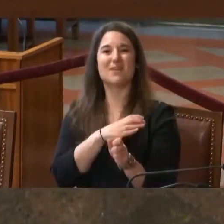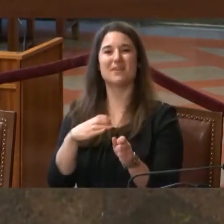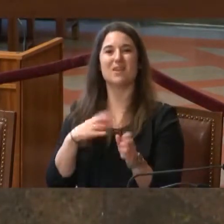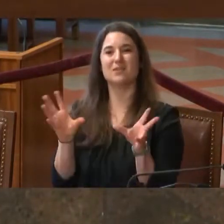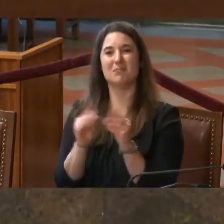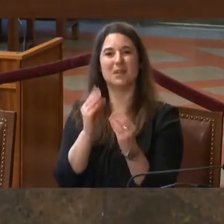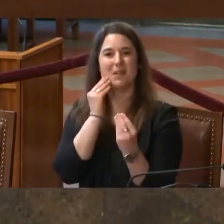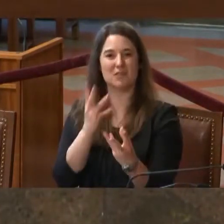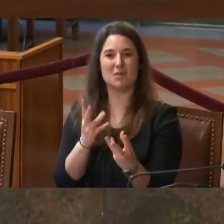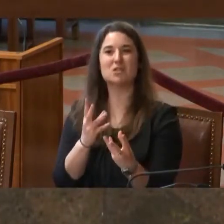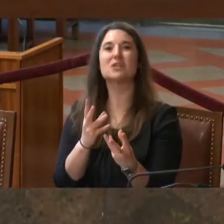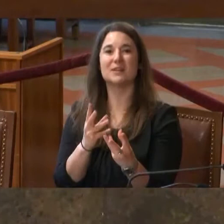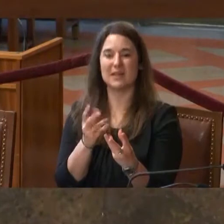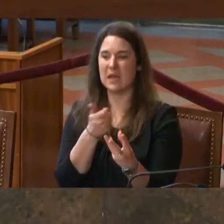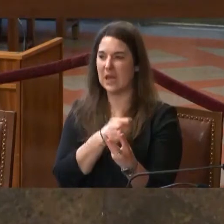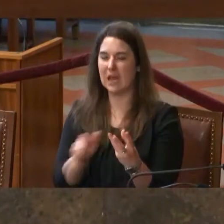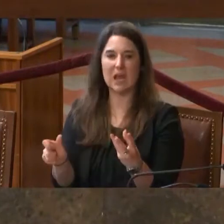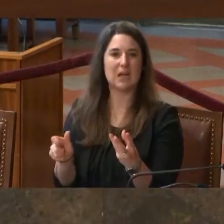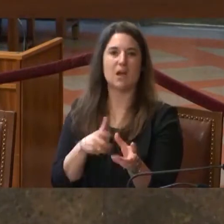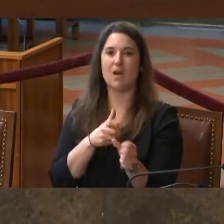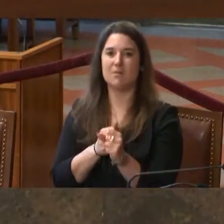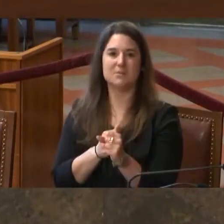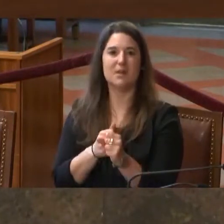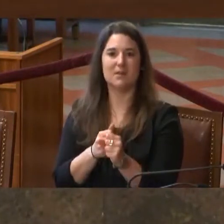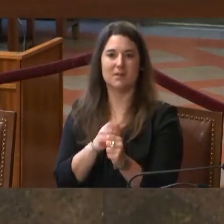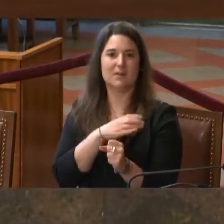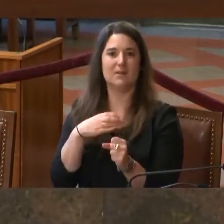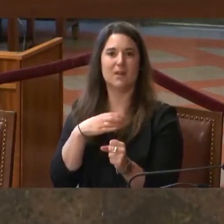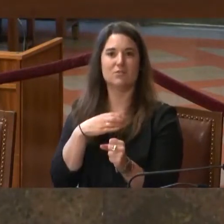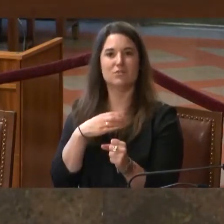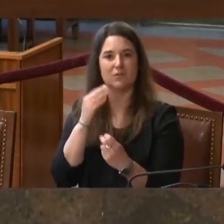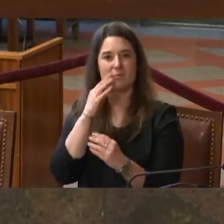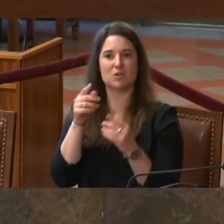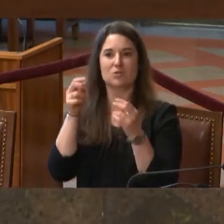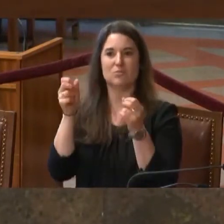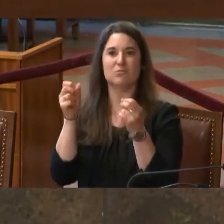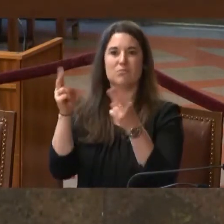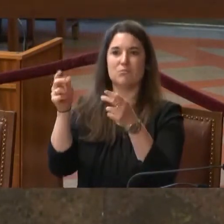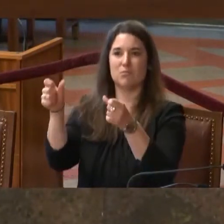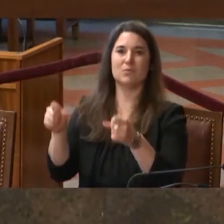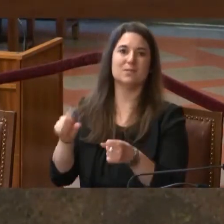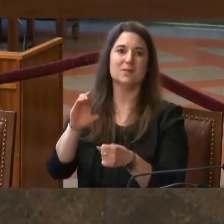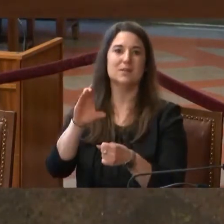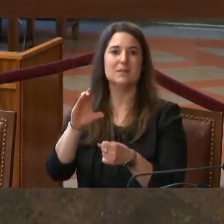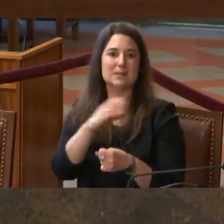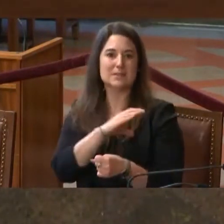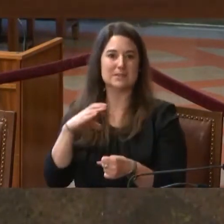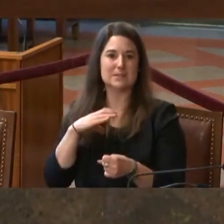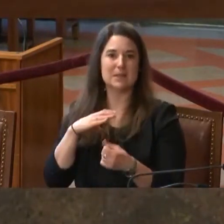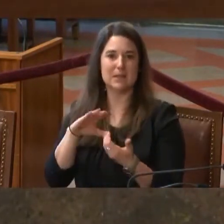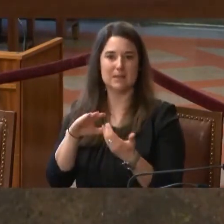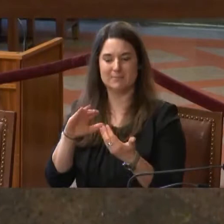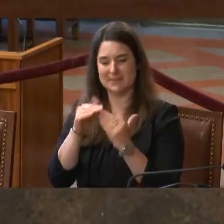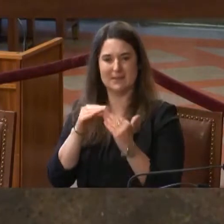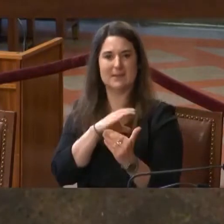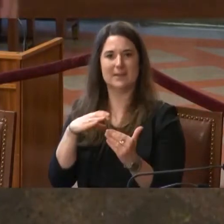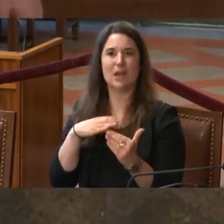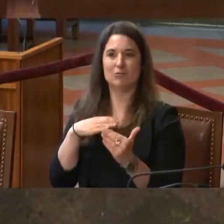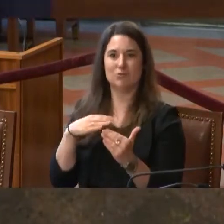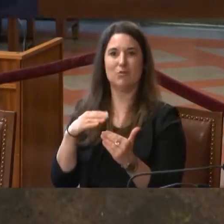meeting information. You can find any updated council meeting information posted on the city council meeting webpage at